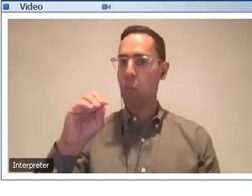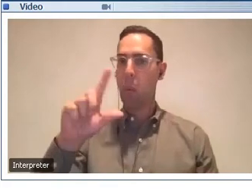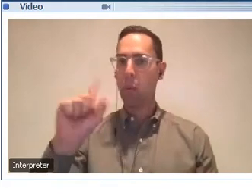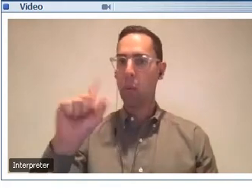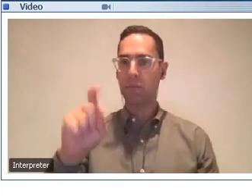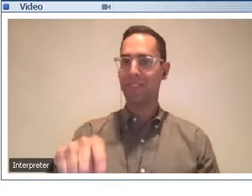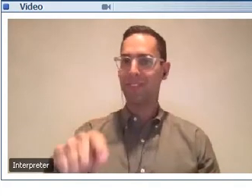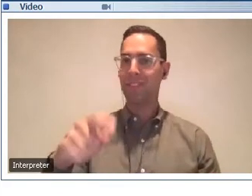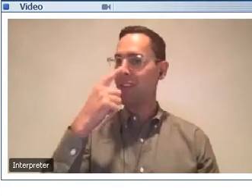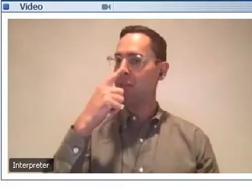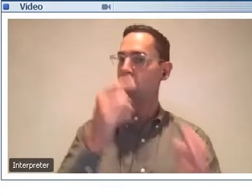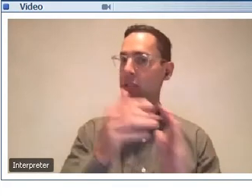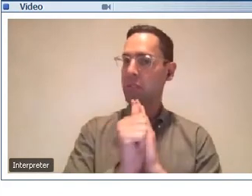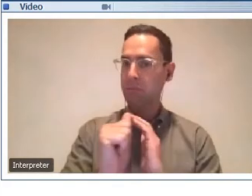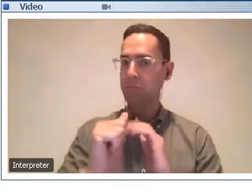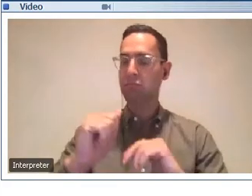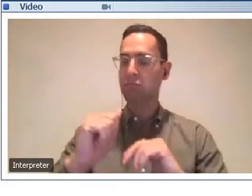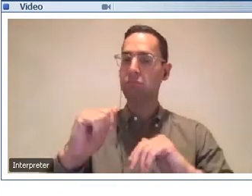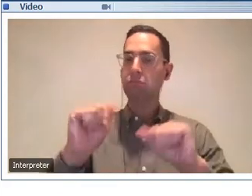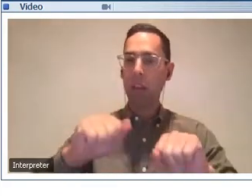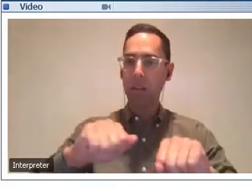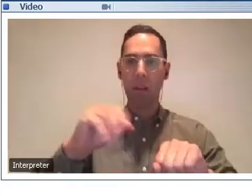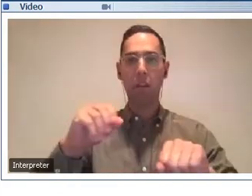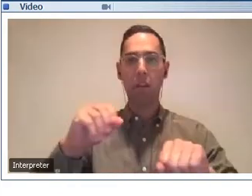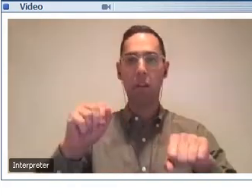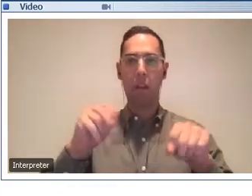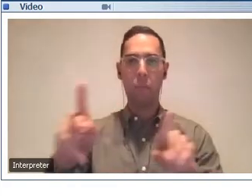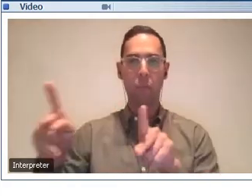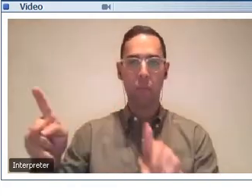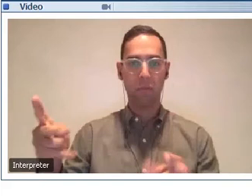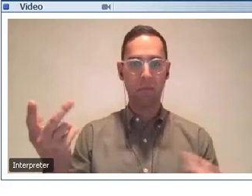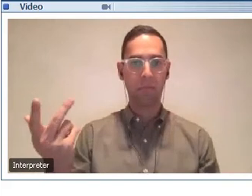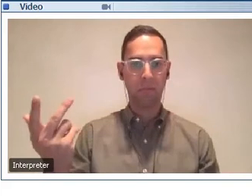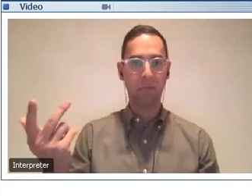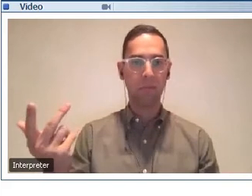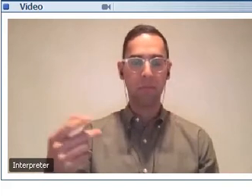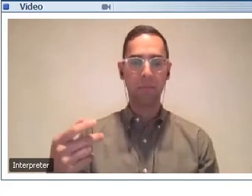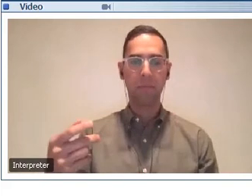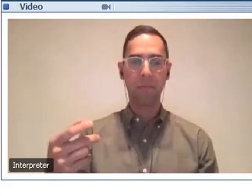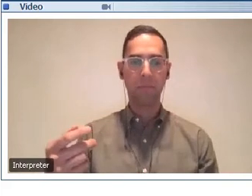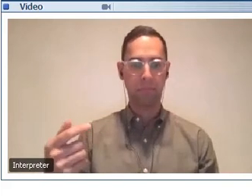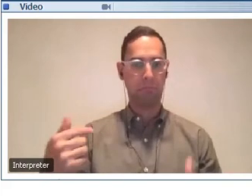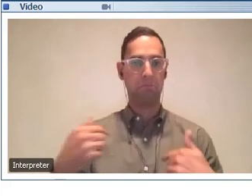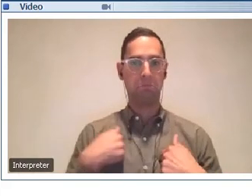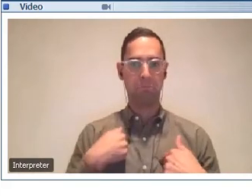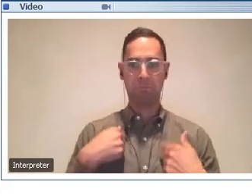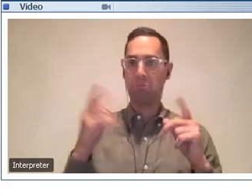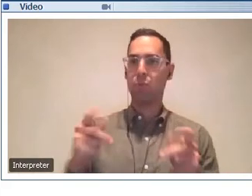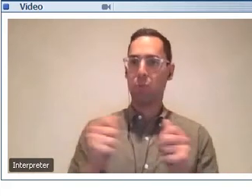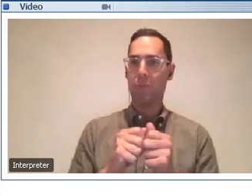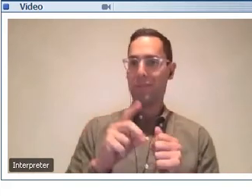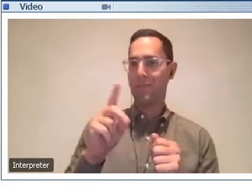and opportunities as an individual with a disability. Next slide.